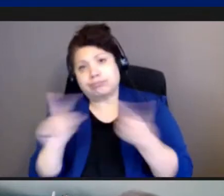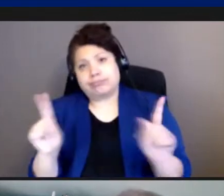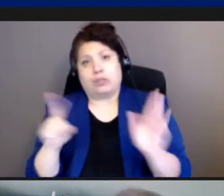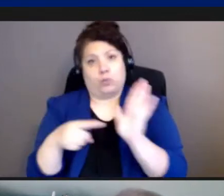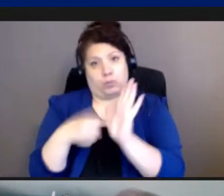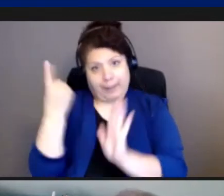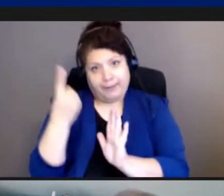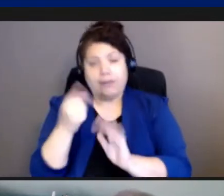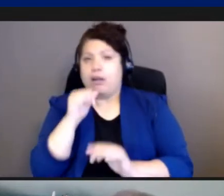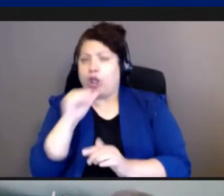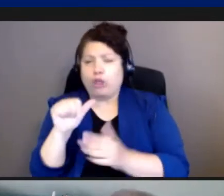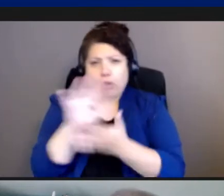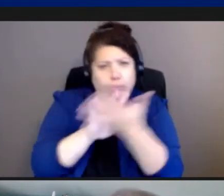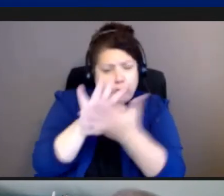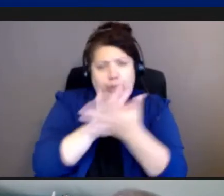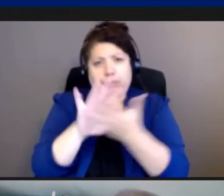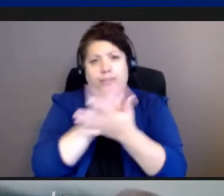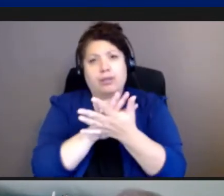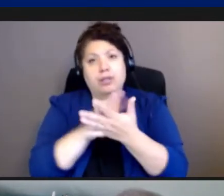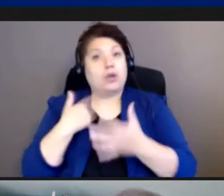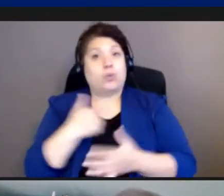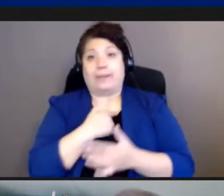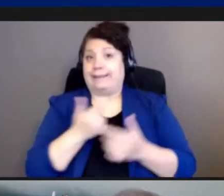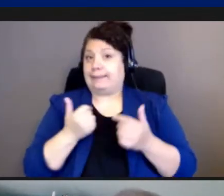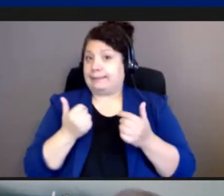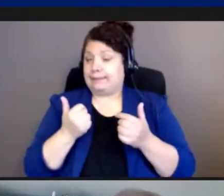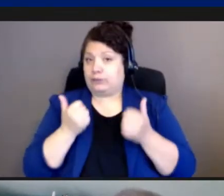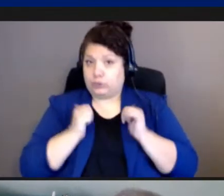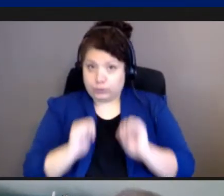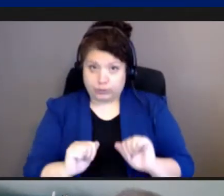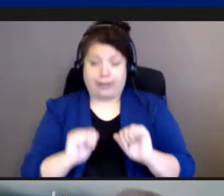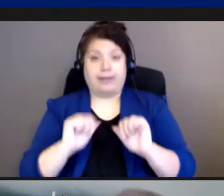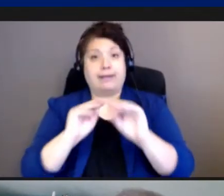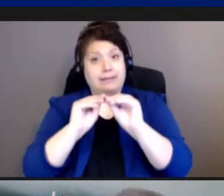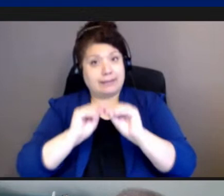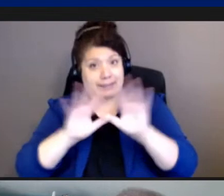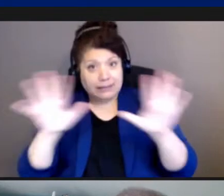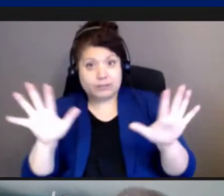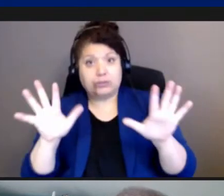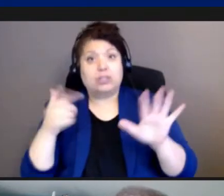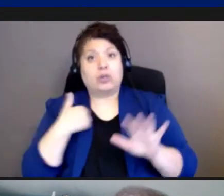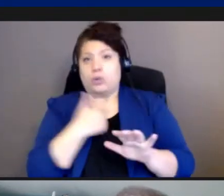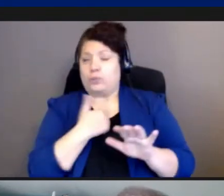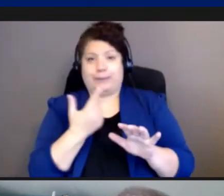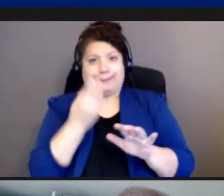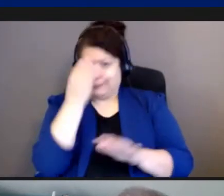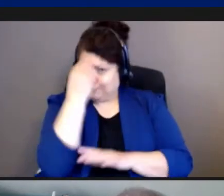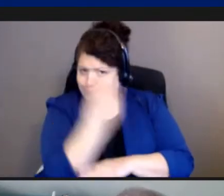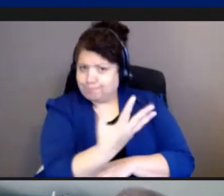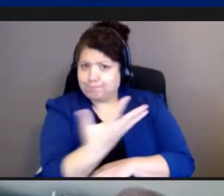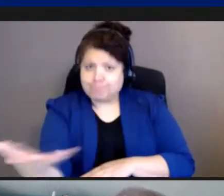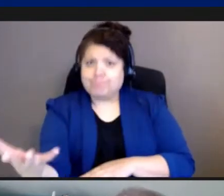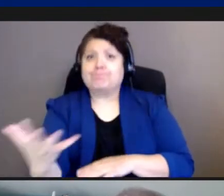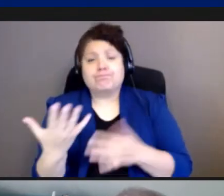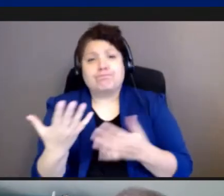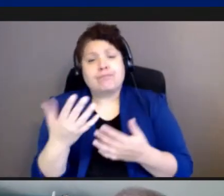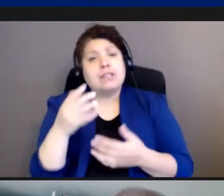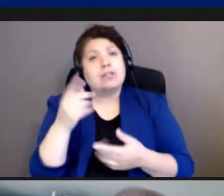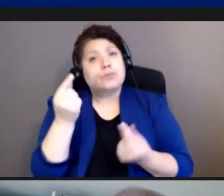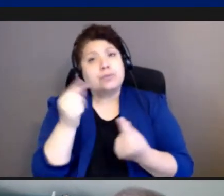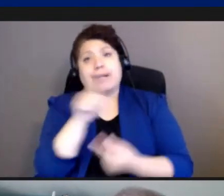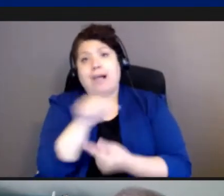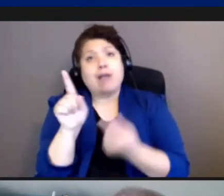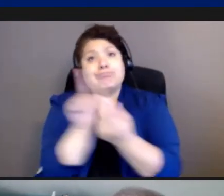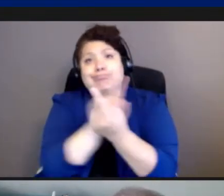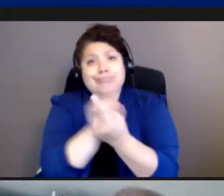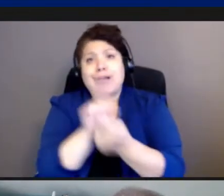We are trying to, as best we can, in as many ways as we can, be crystal clear that we need to reduce social interactions.